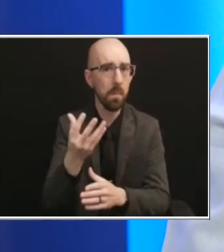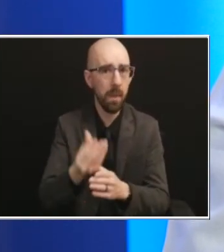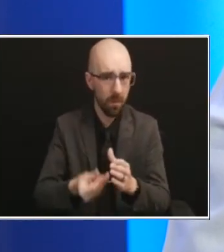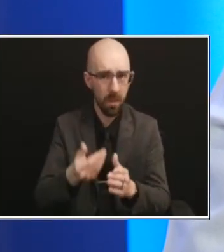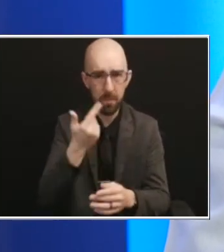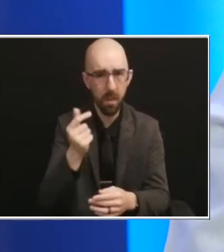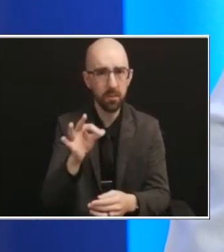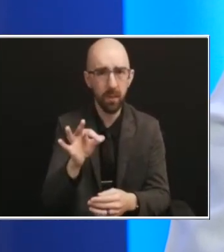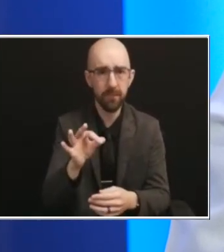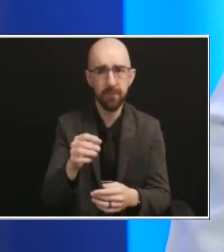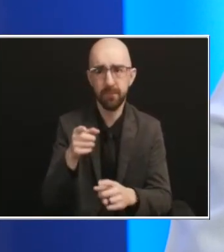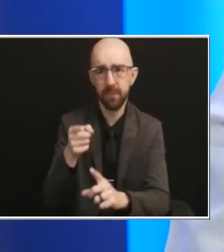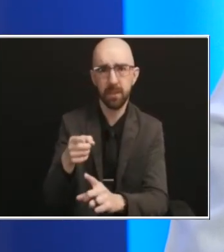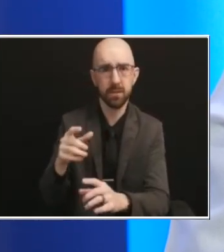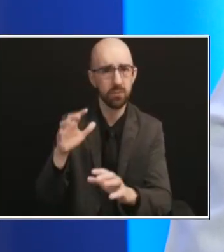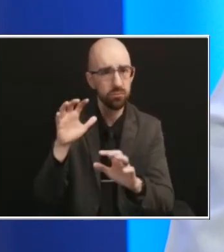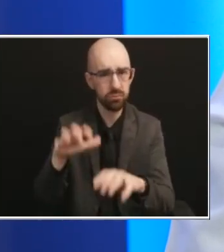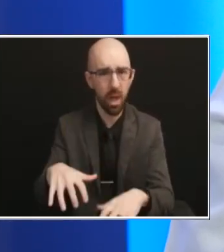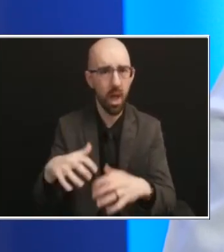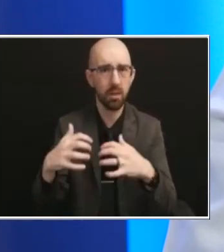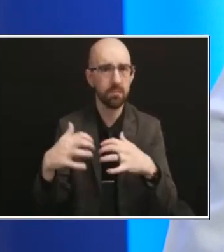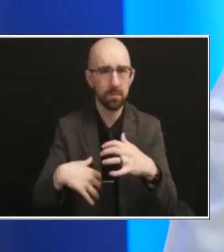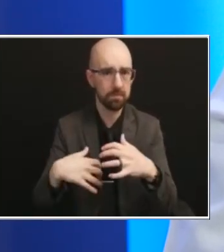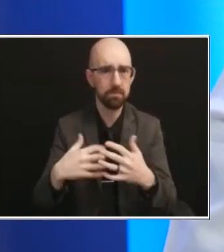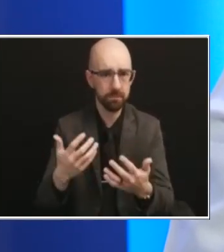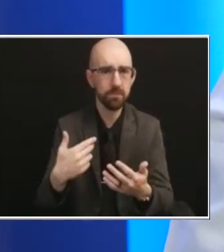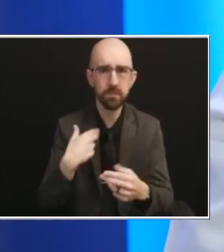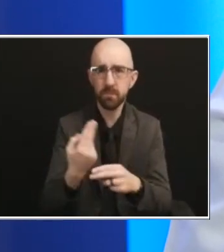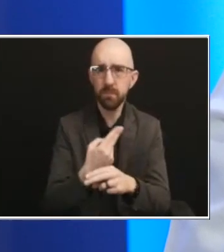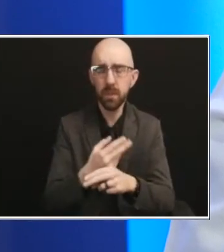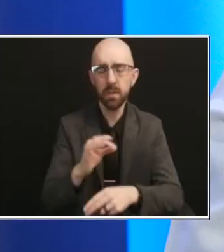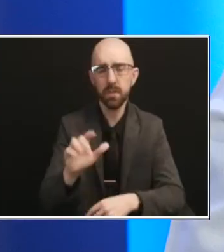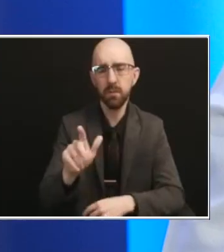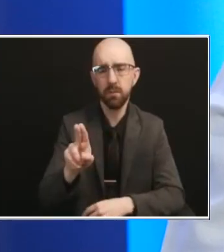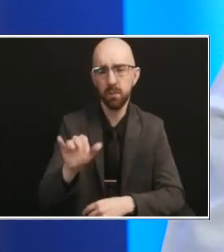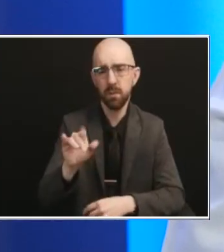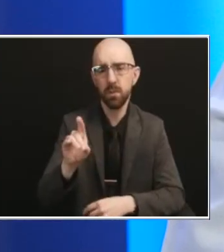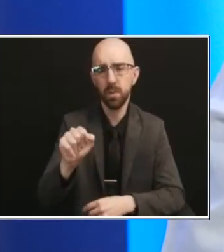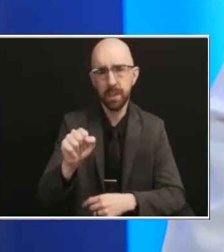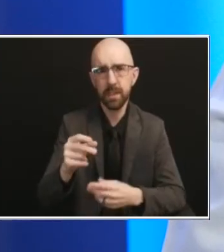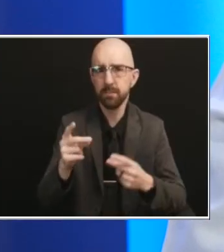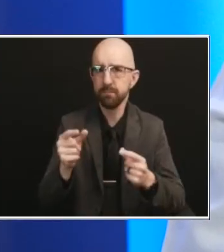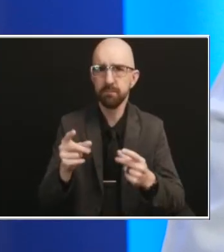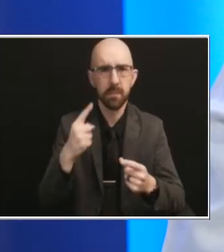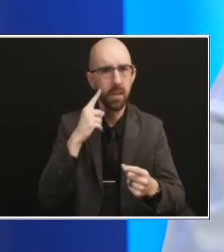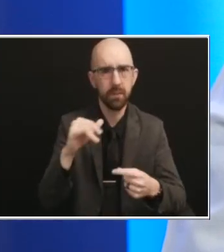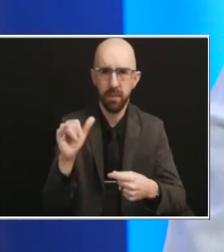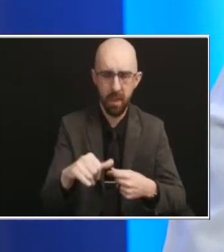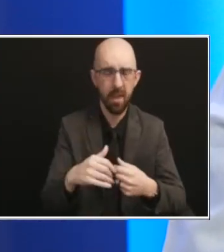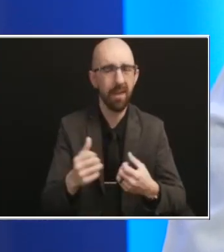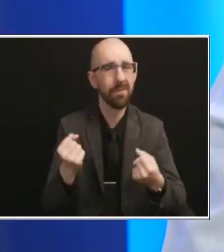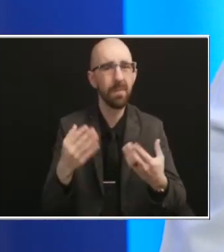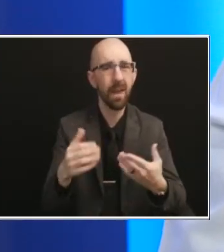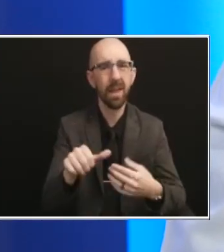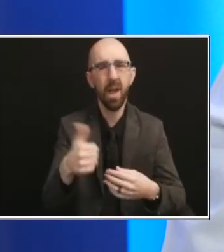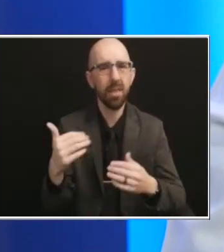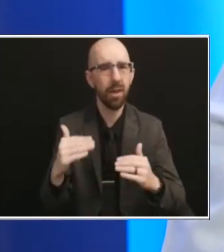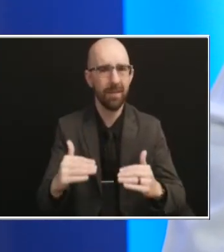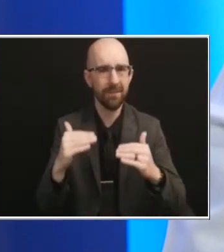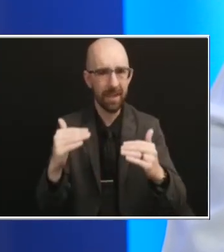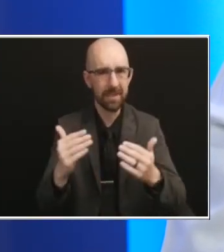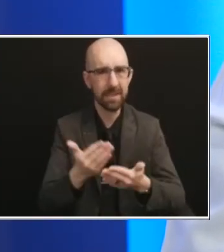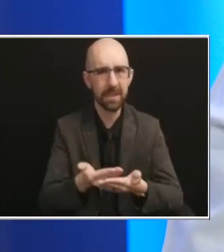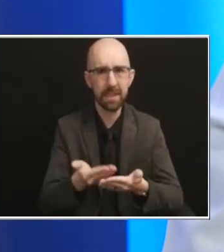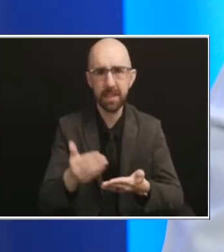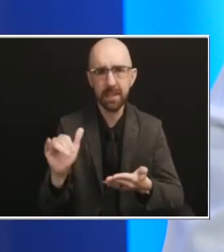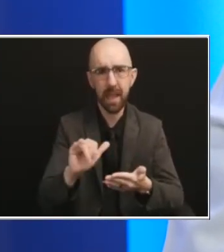of the shock. And so we utilize those fluids very rapidly for that. We have lots of other advances, things like a new